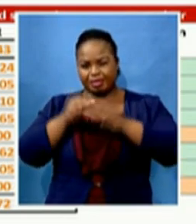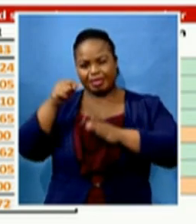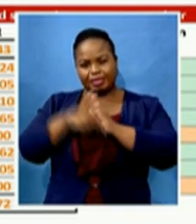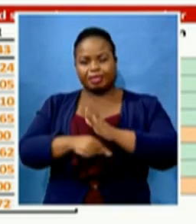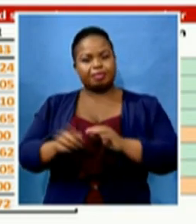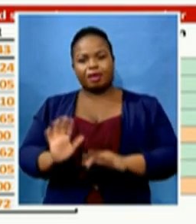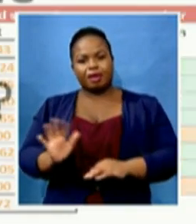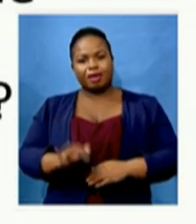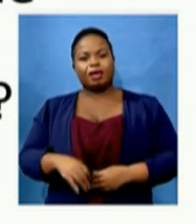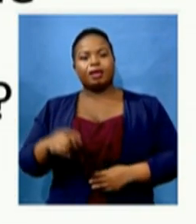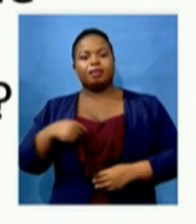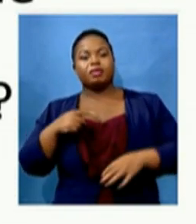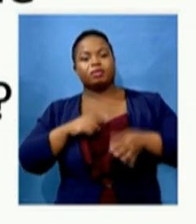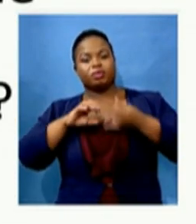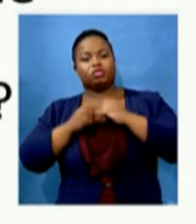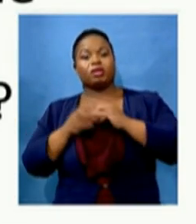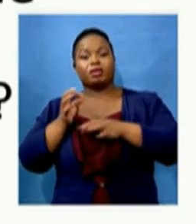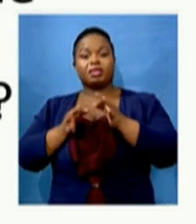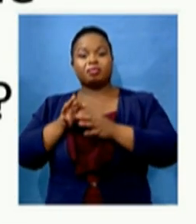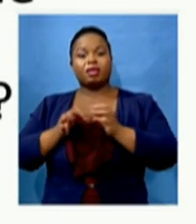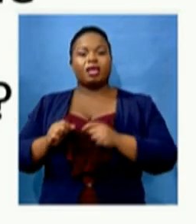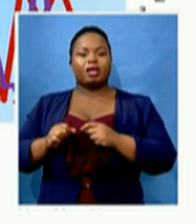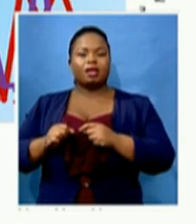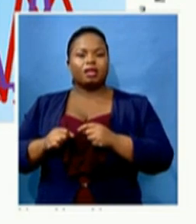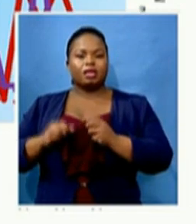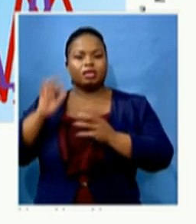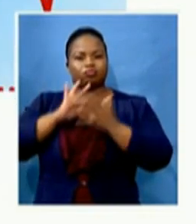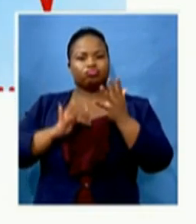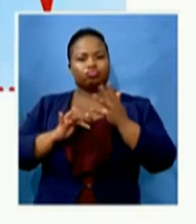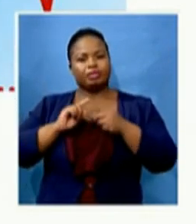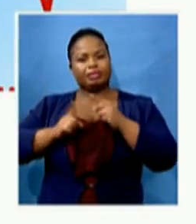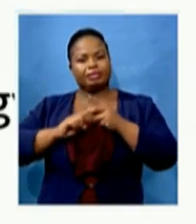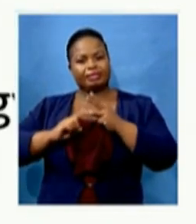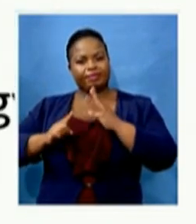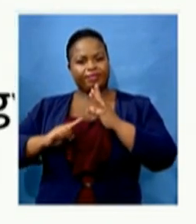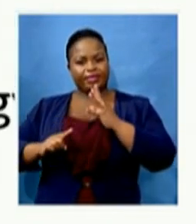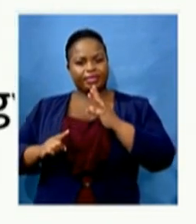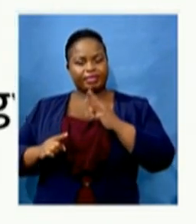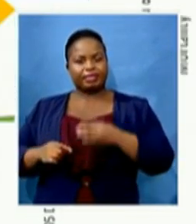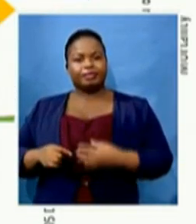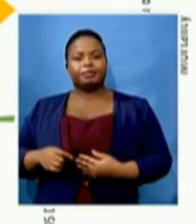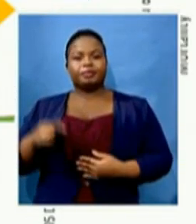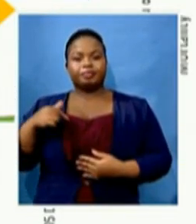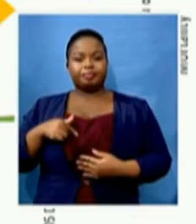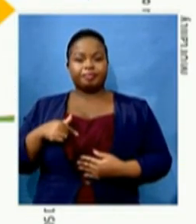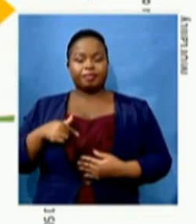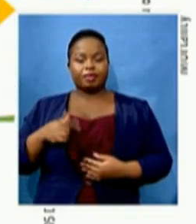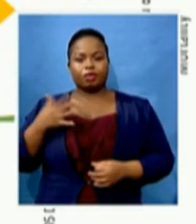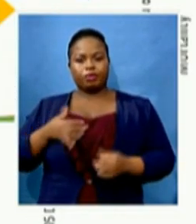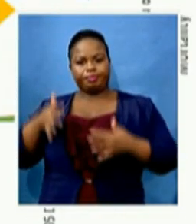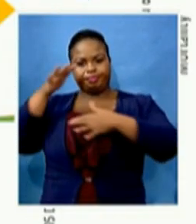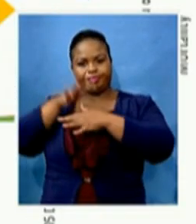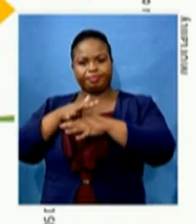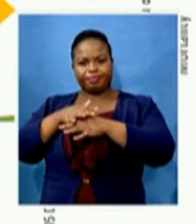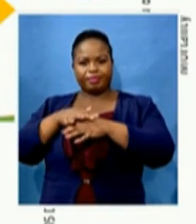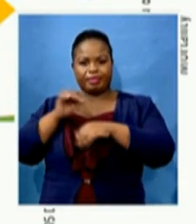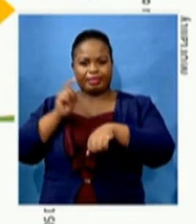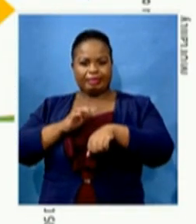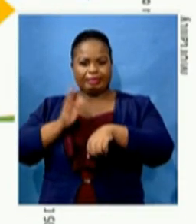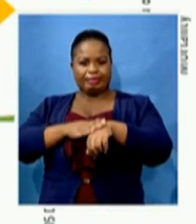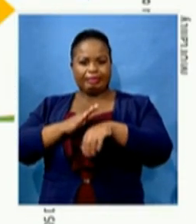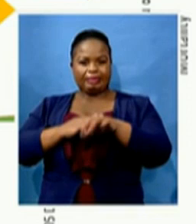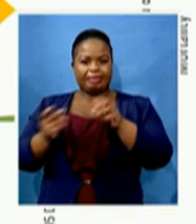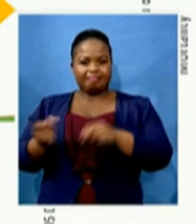and I'll run through to the main scenarios quickly because of the limited time. So if we had to look at two